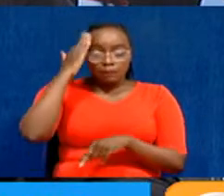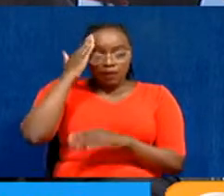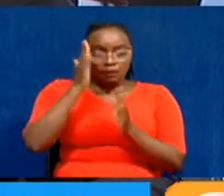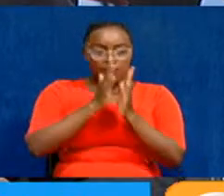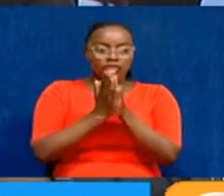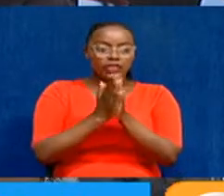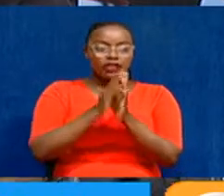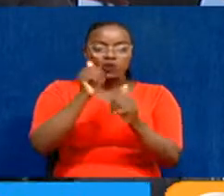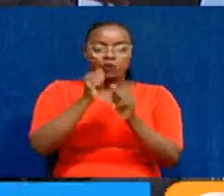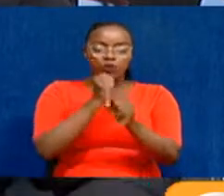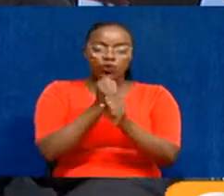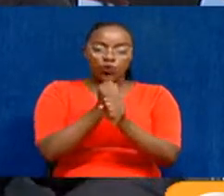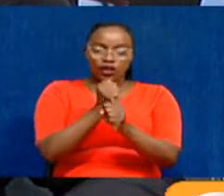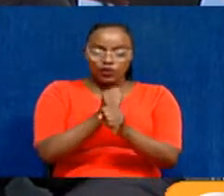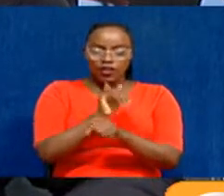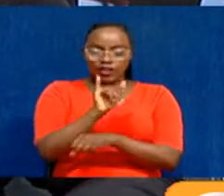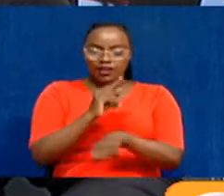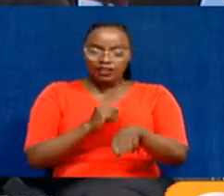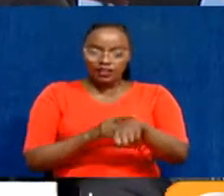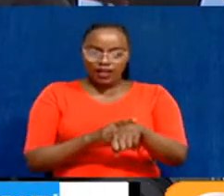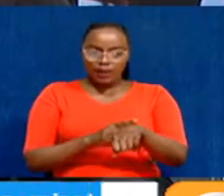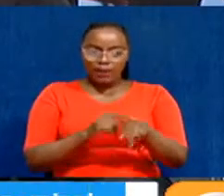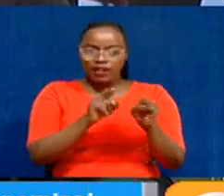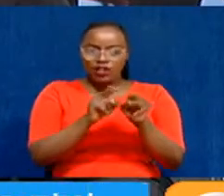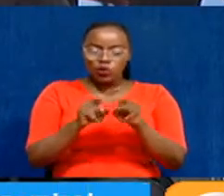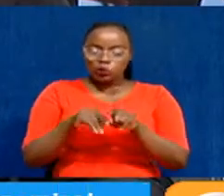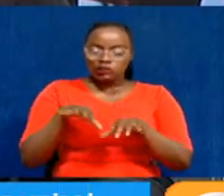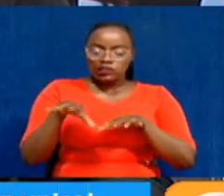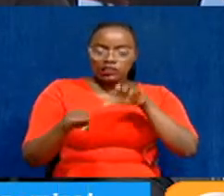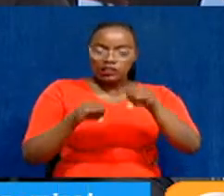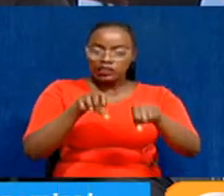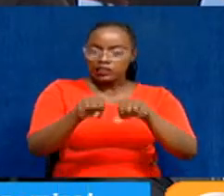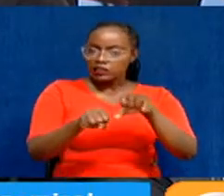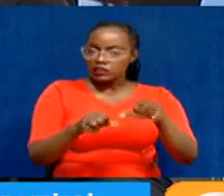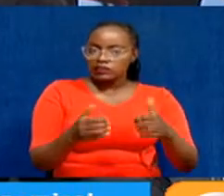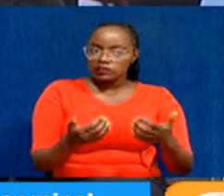the stories we were doing and the scramble for